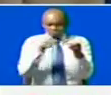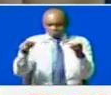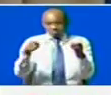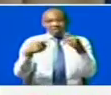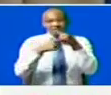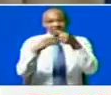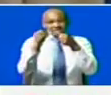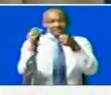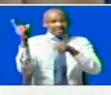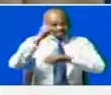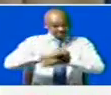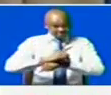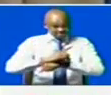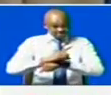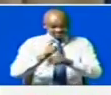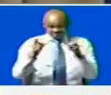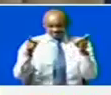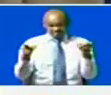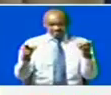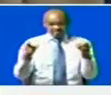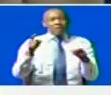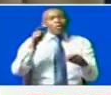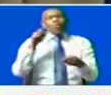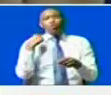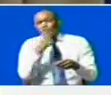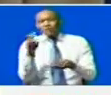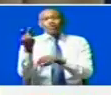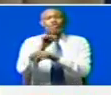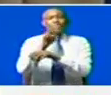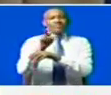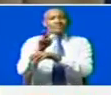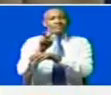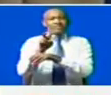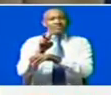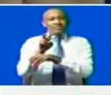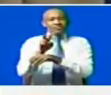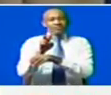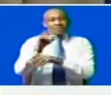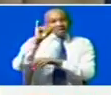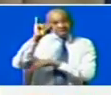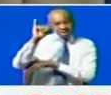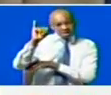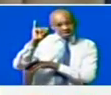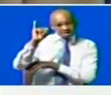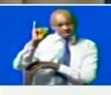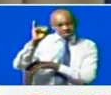60 days and must be supervised by the independent